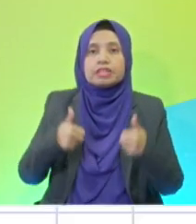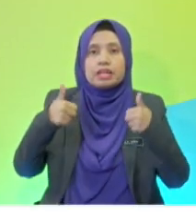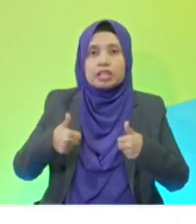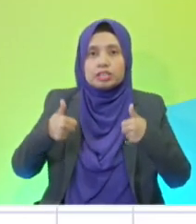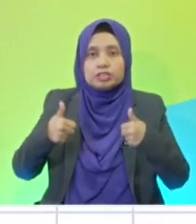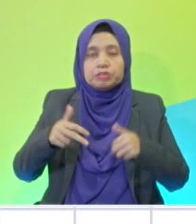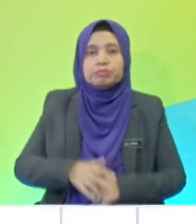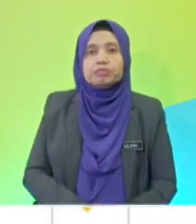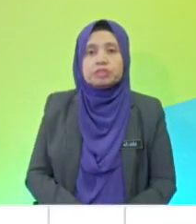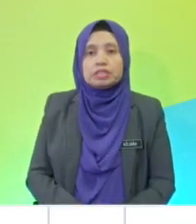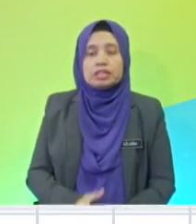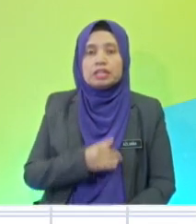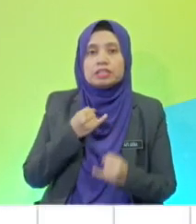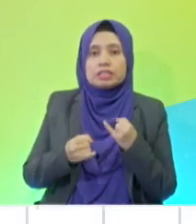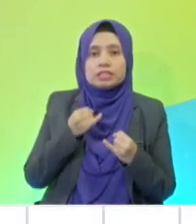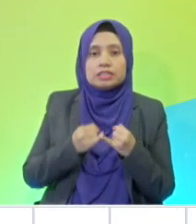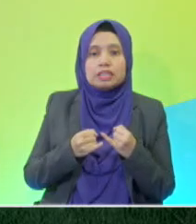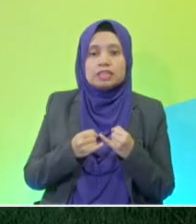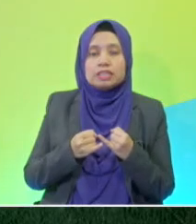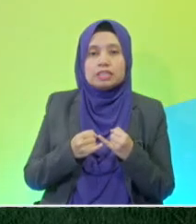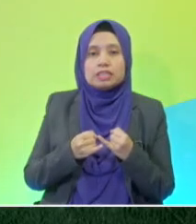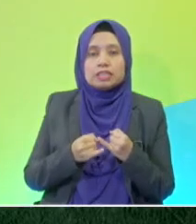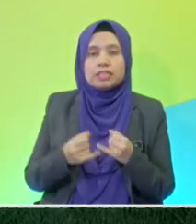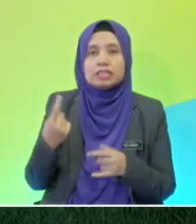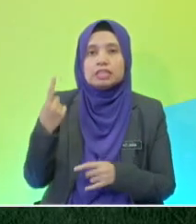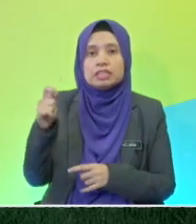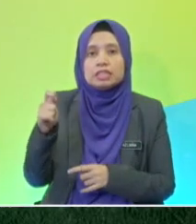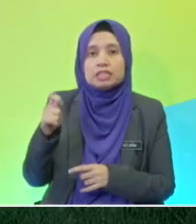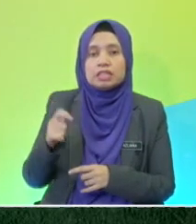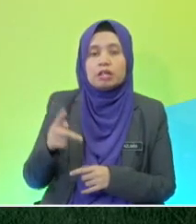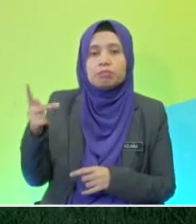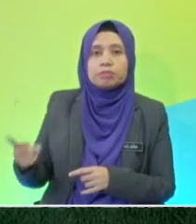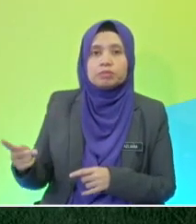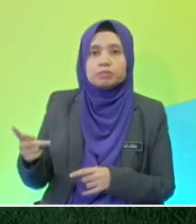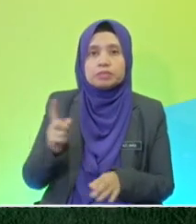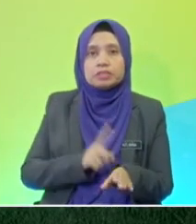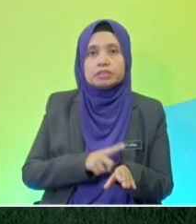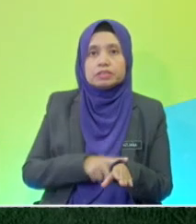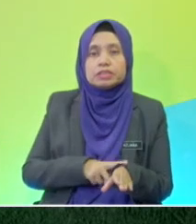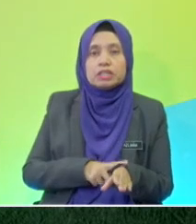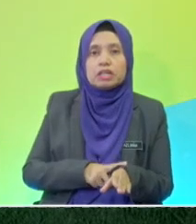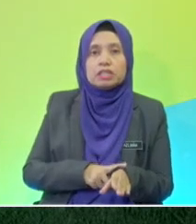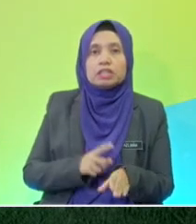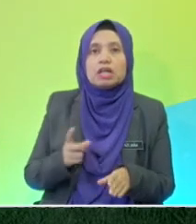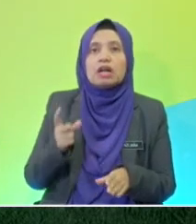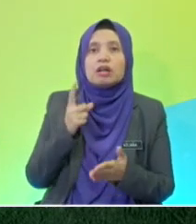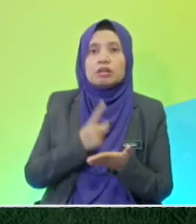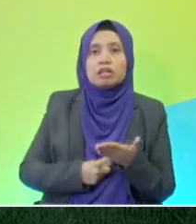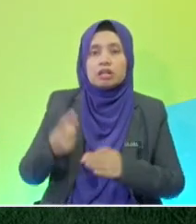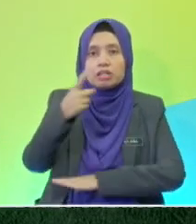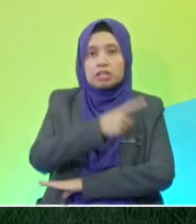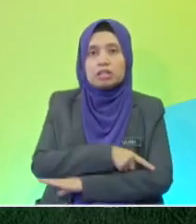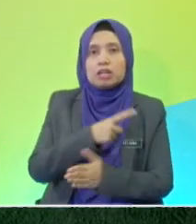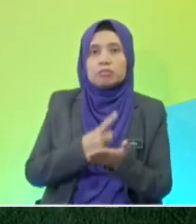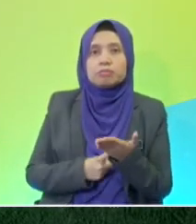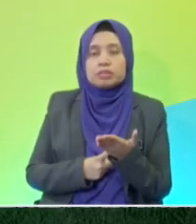awesome. And the last questions, the pupils are going to bury the time capsule on what day? Is it on Monday or